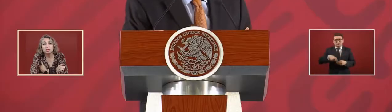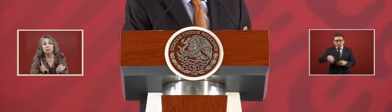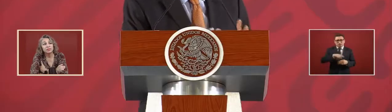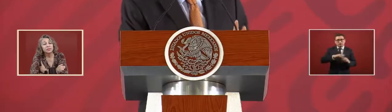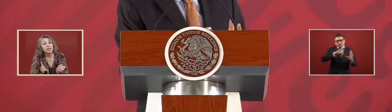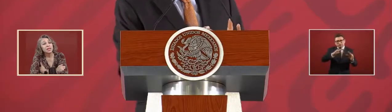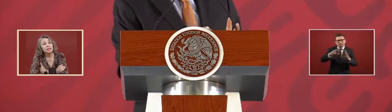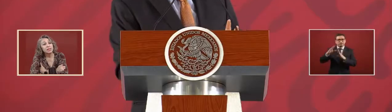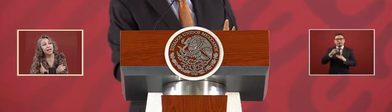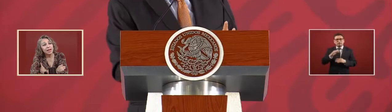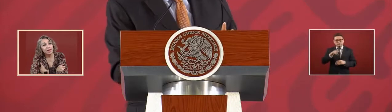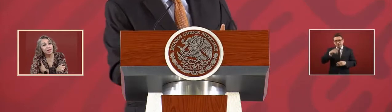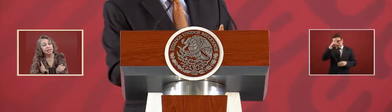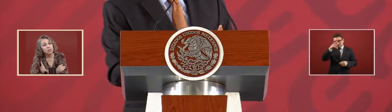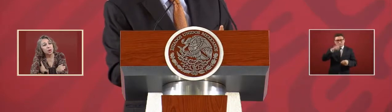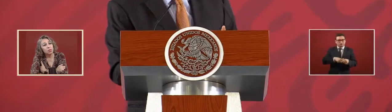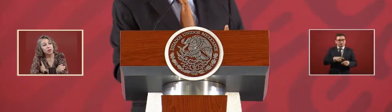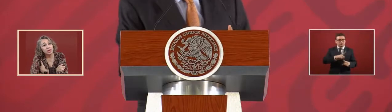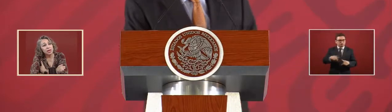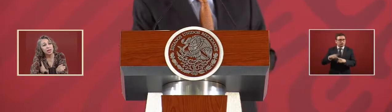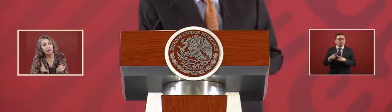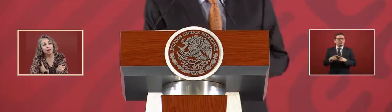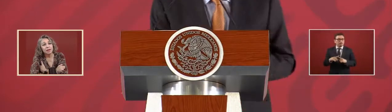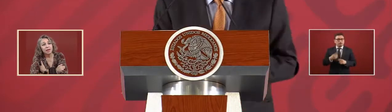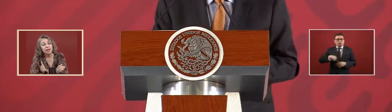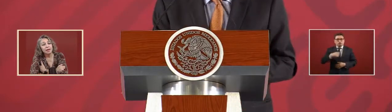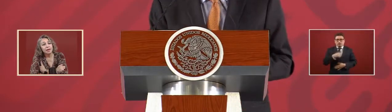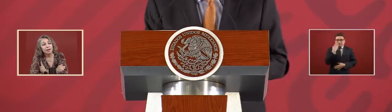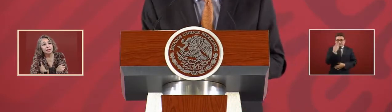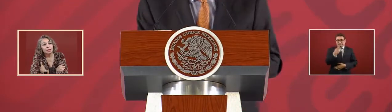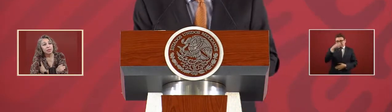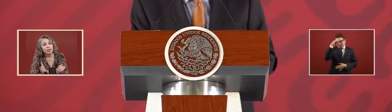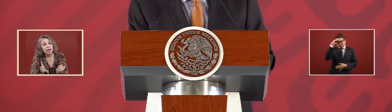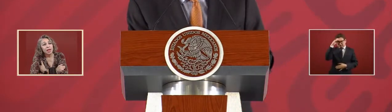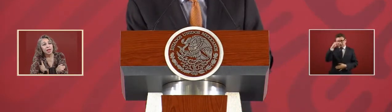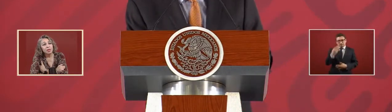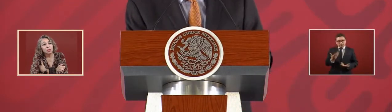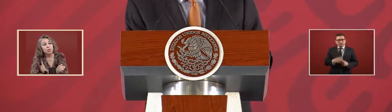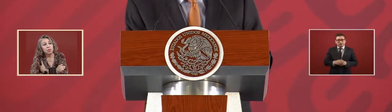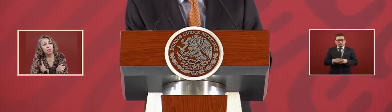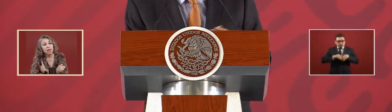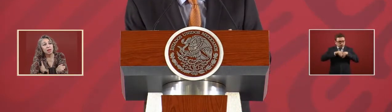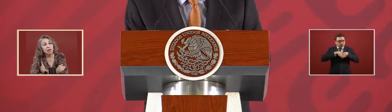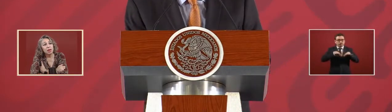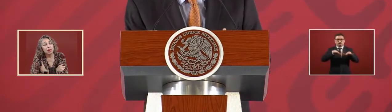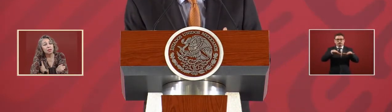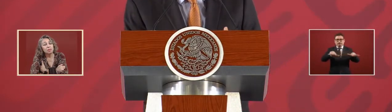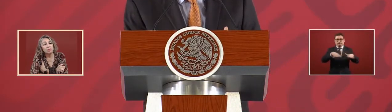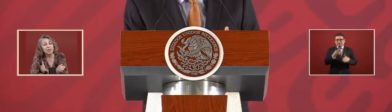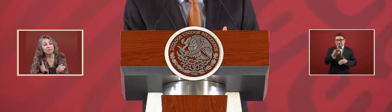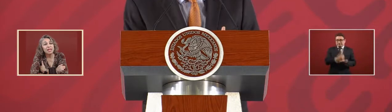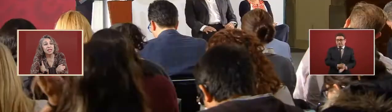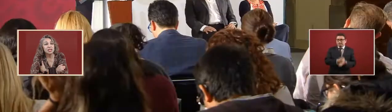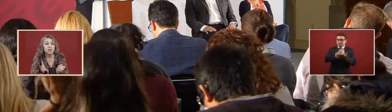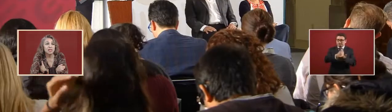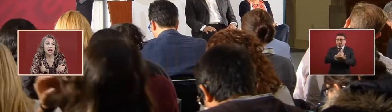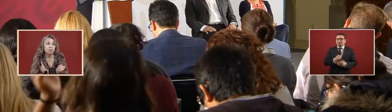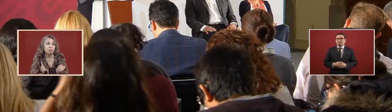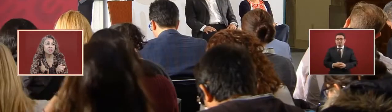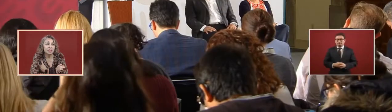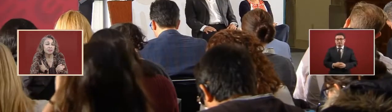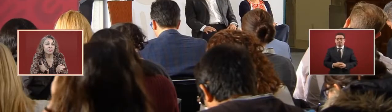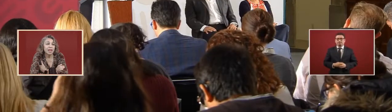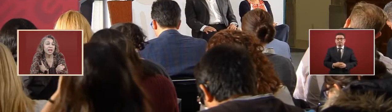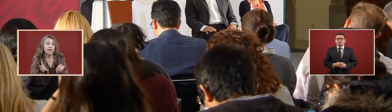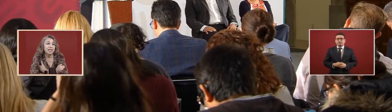moral lo que that nosotros, is what we're thinking nos va and a we believe that's going to help